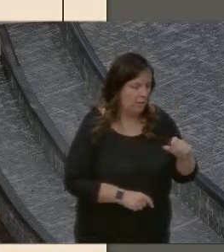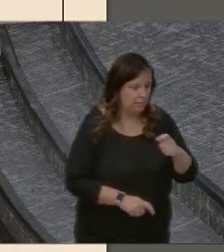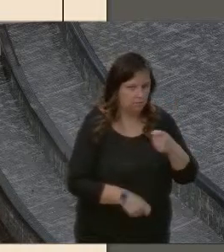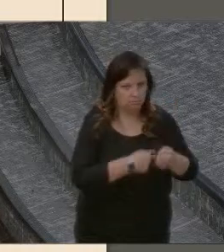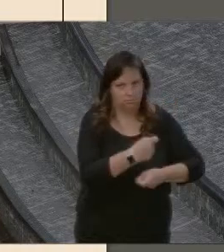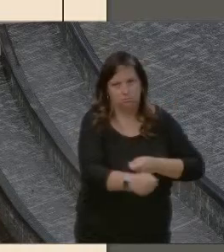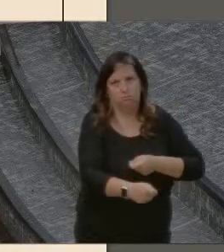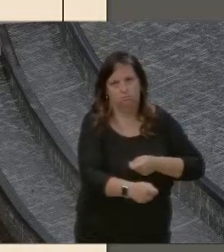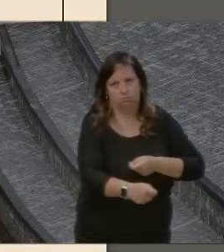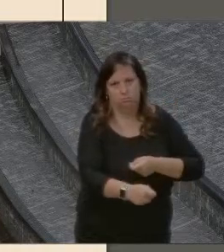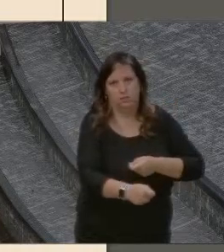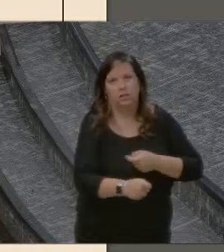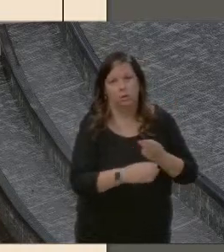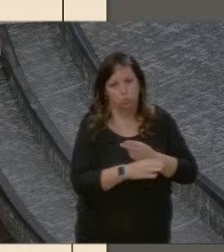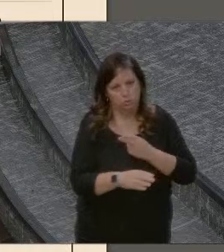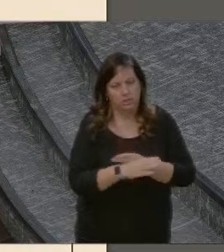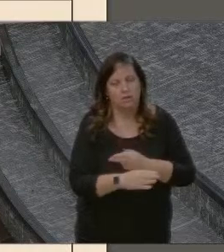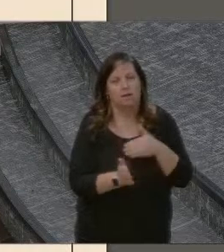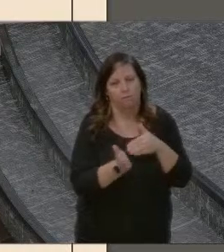frequently.